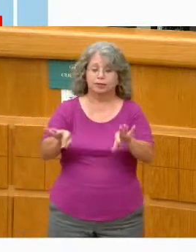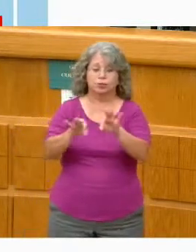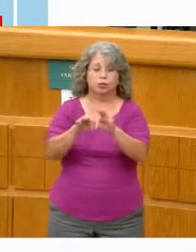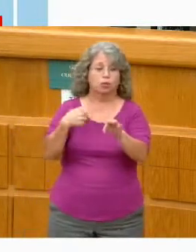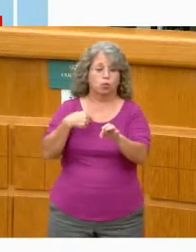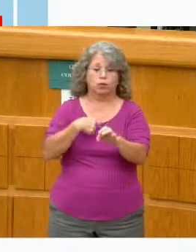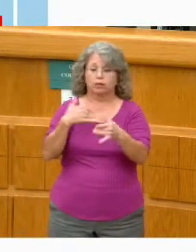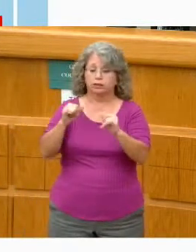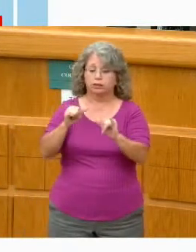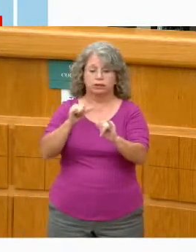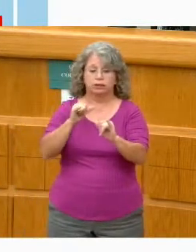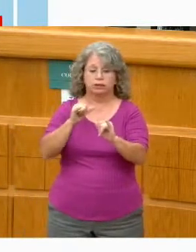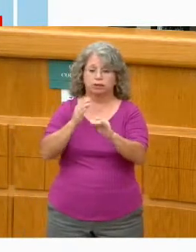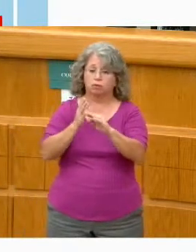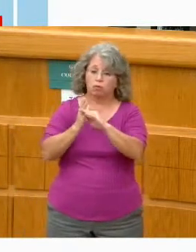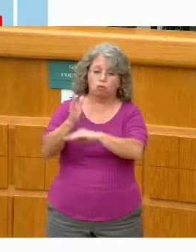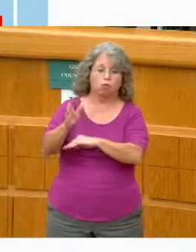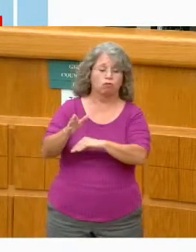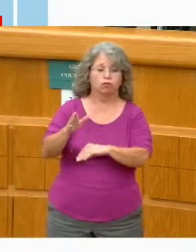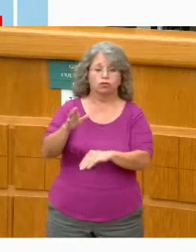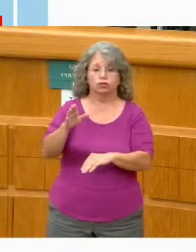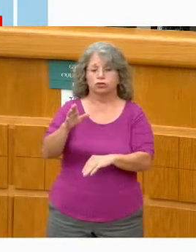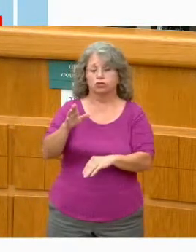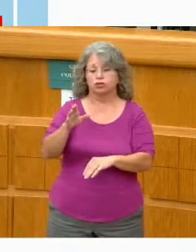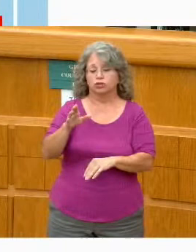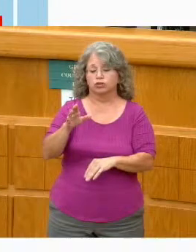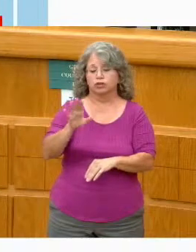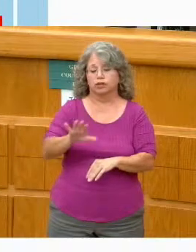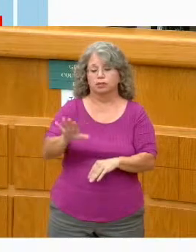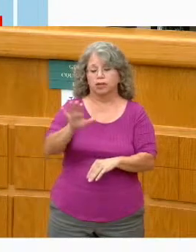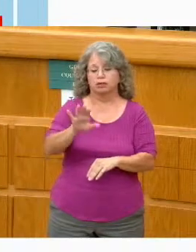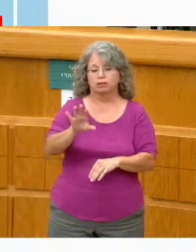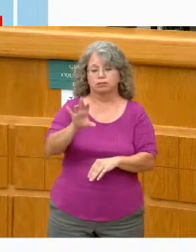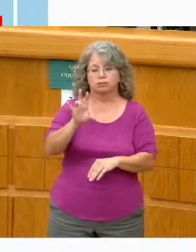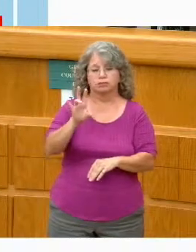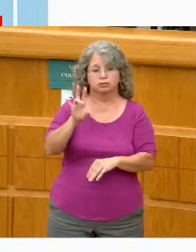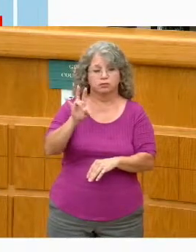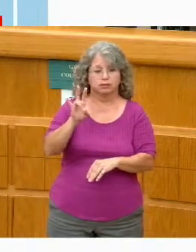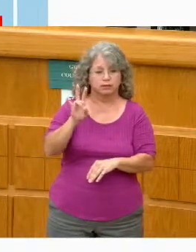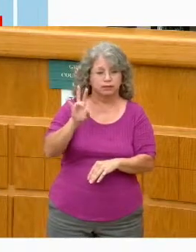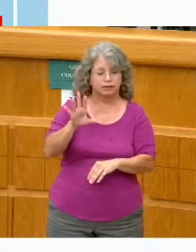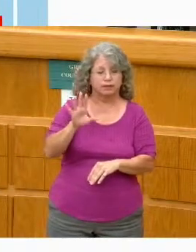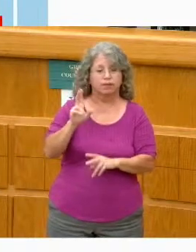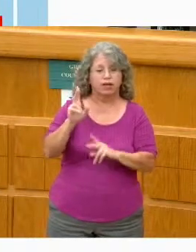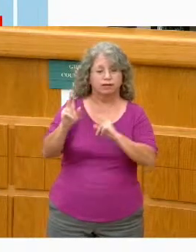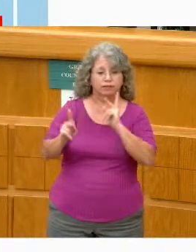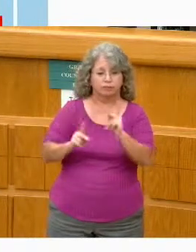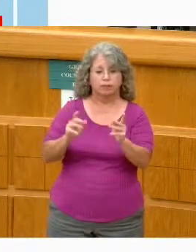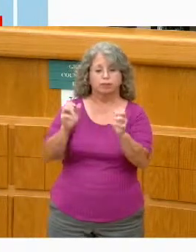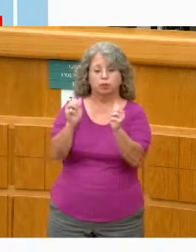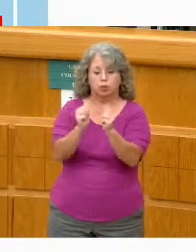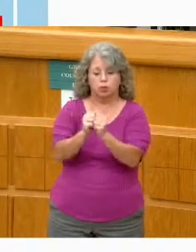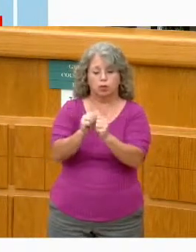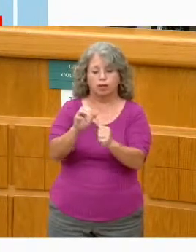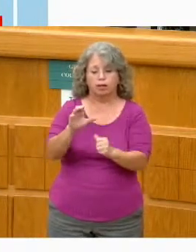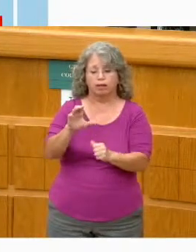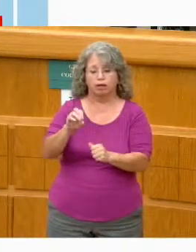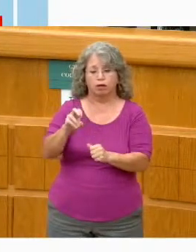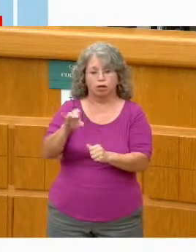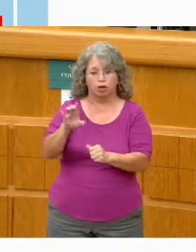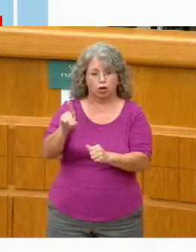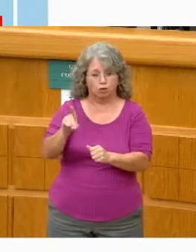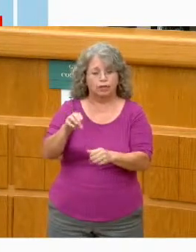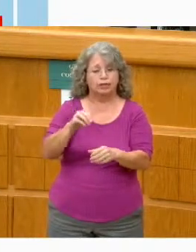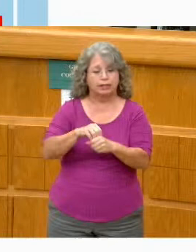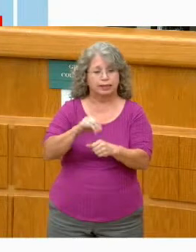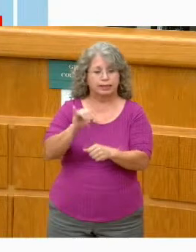still not down to 150, and there's still well over 50, around 75 people with